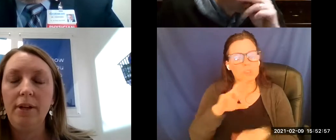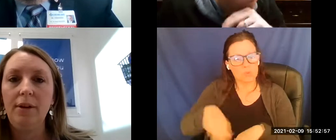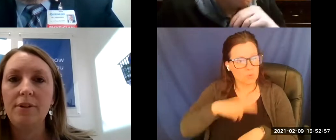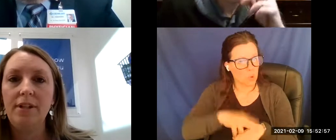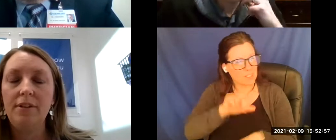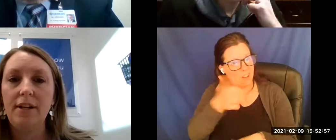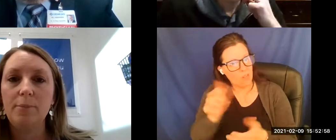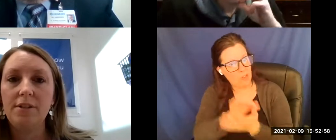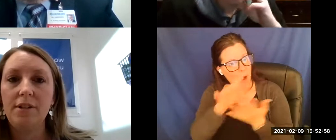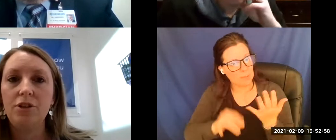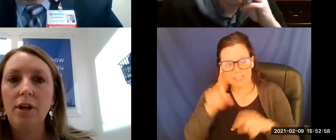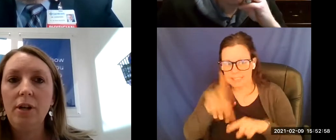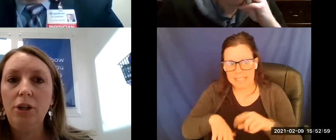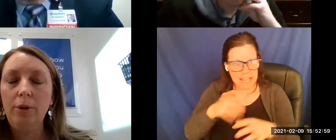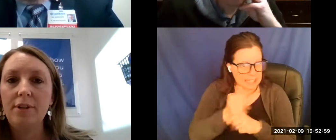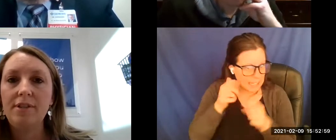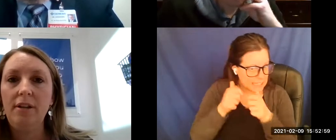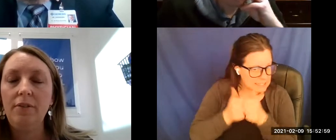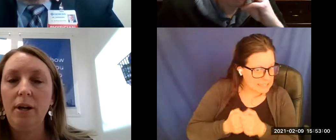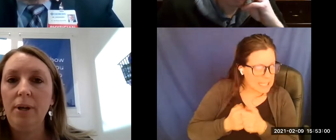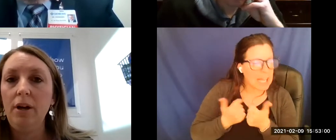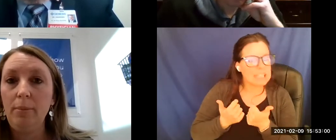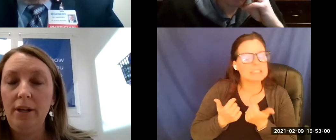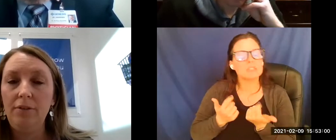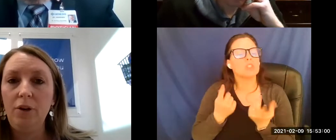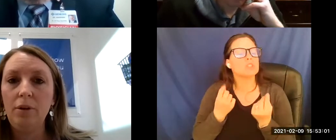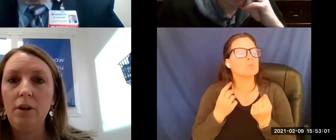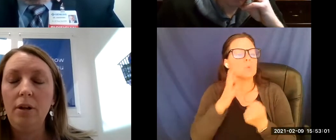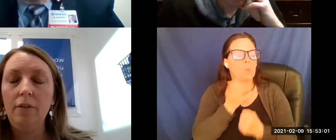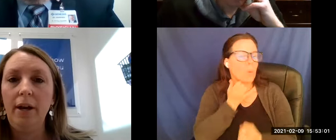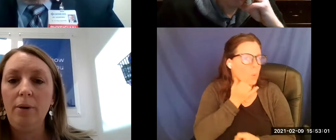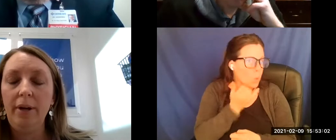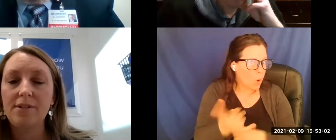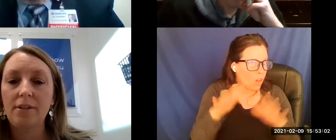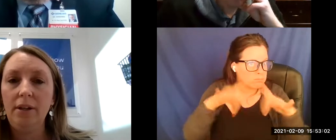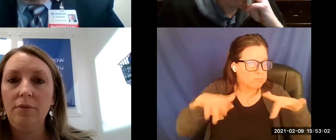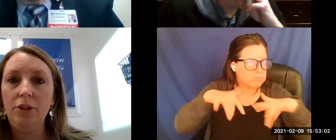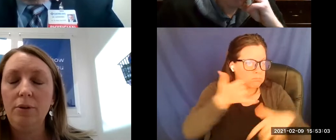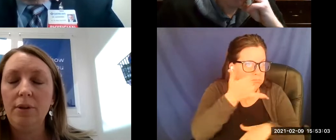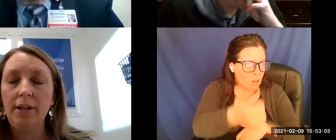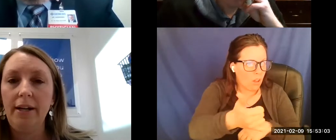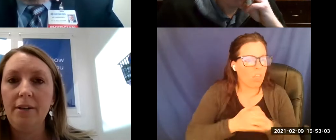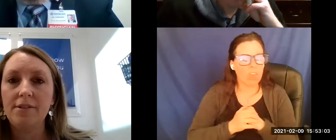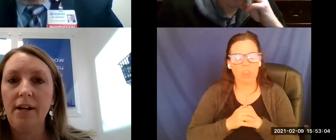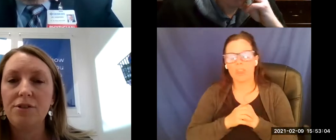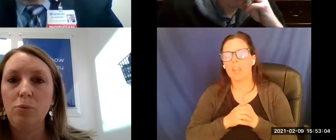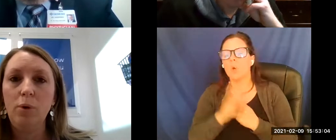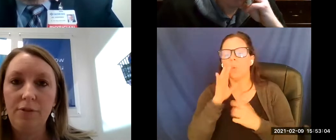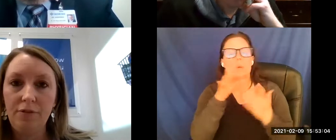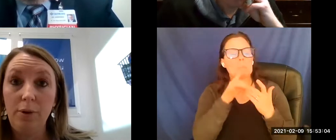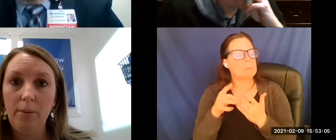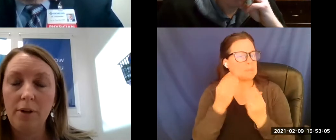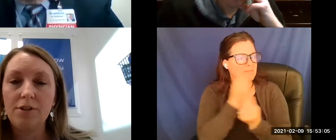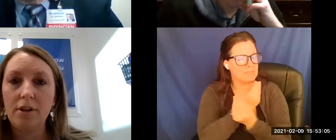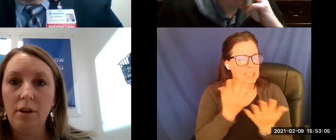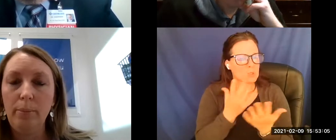you cannot receive a text message, you would receive an automated phone call that would basically give you guidance as to what